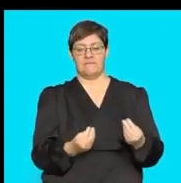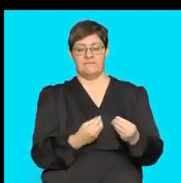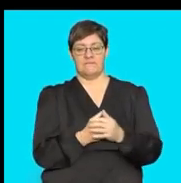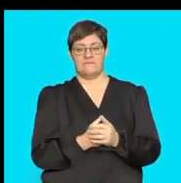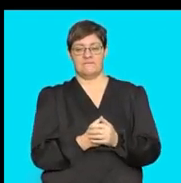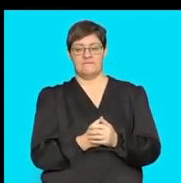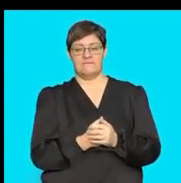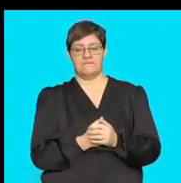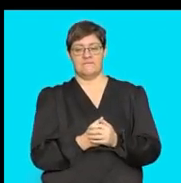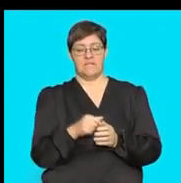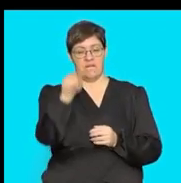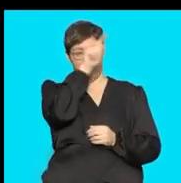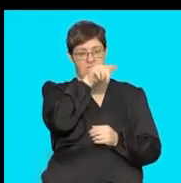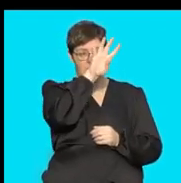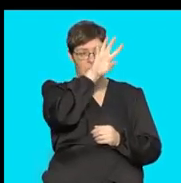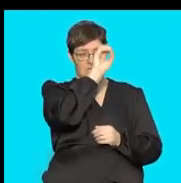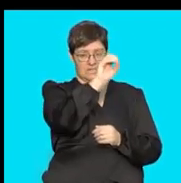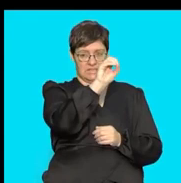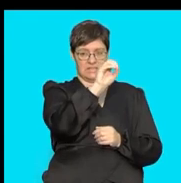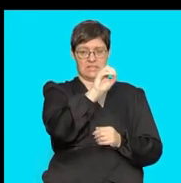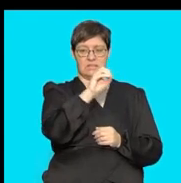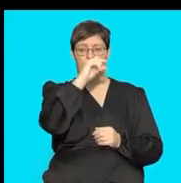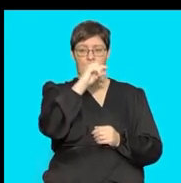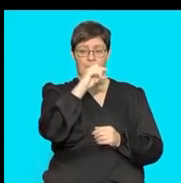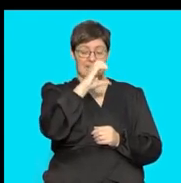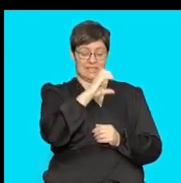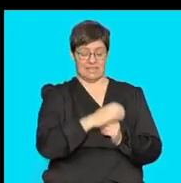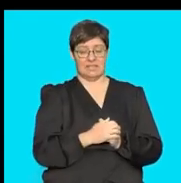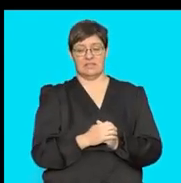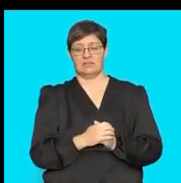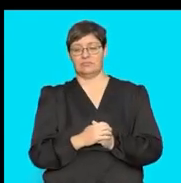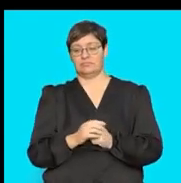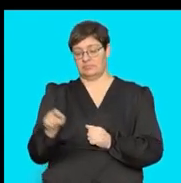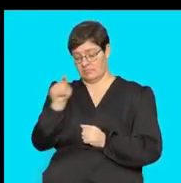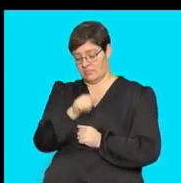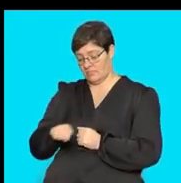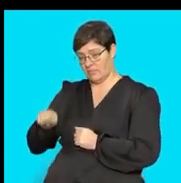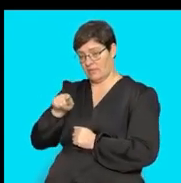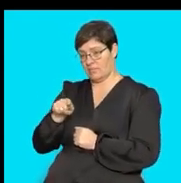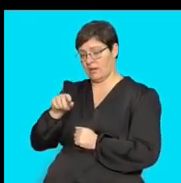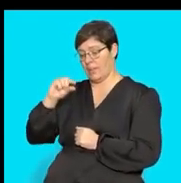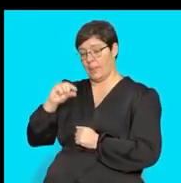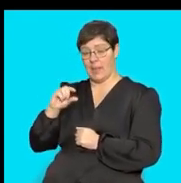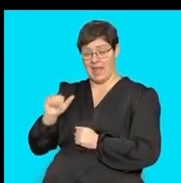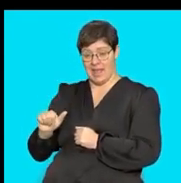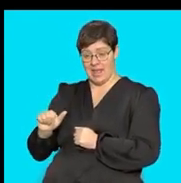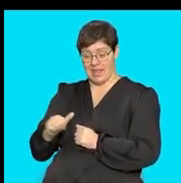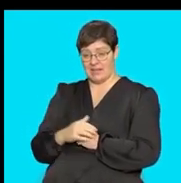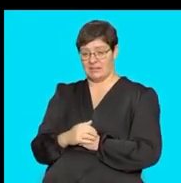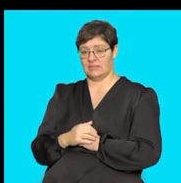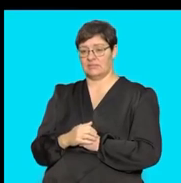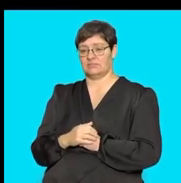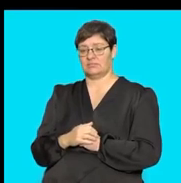we have this value here, which is little c. We have this value, which belongs